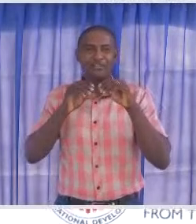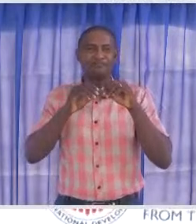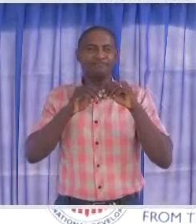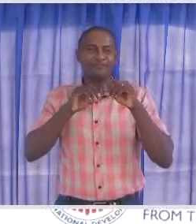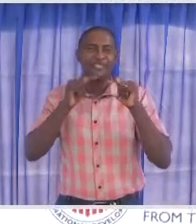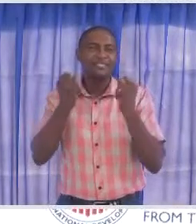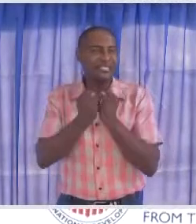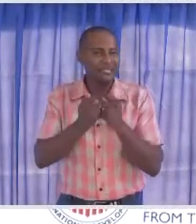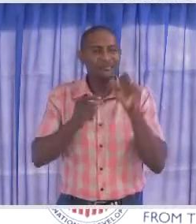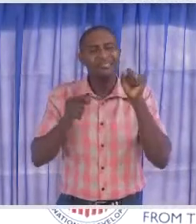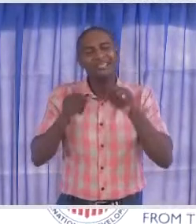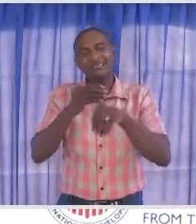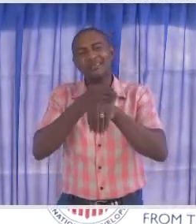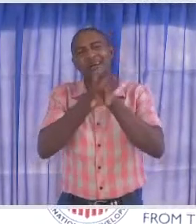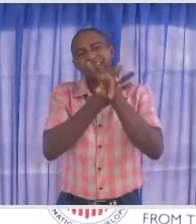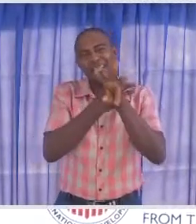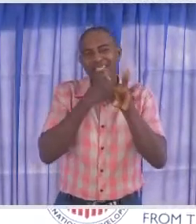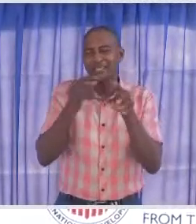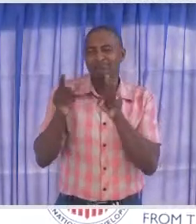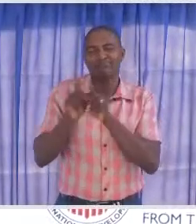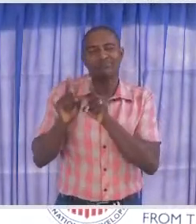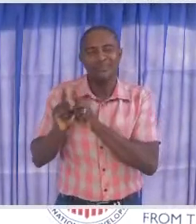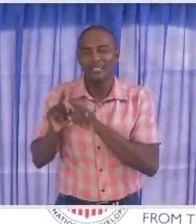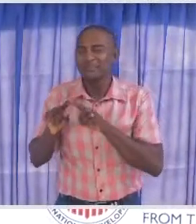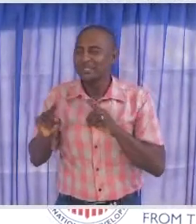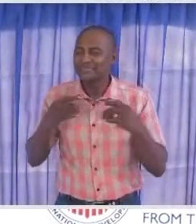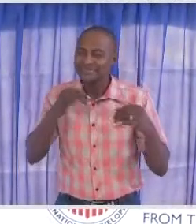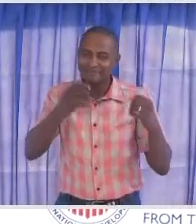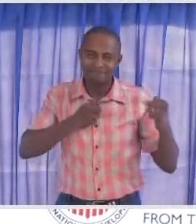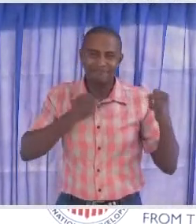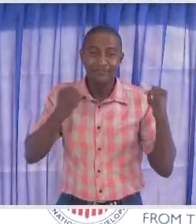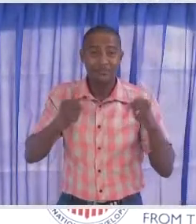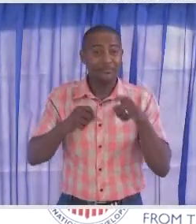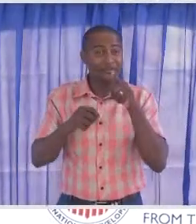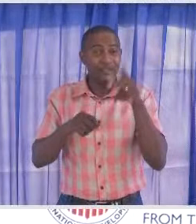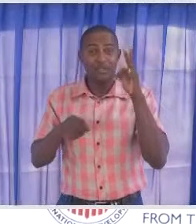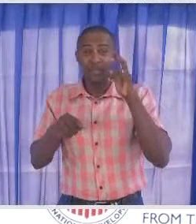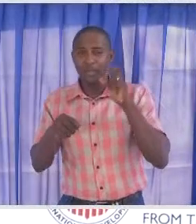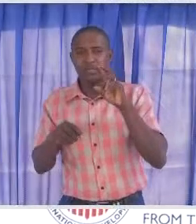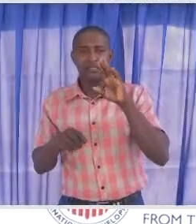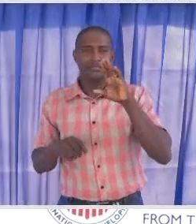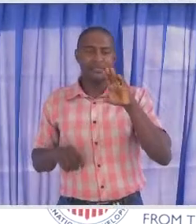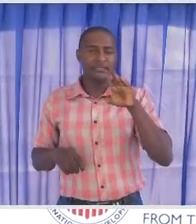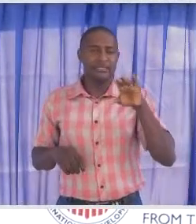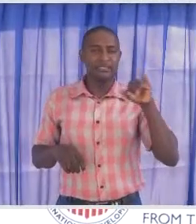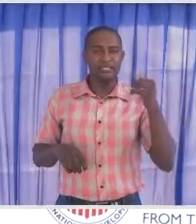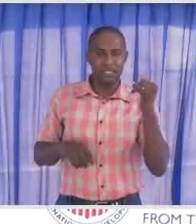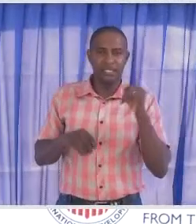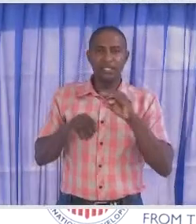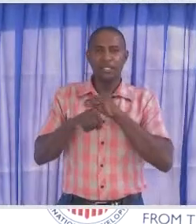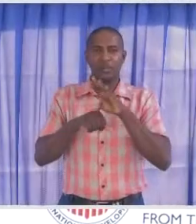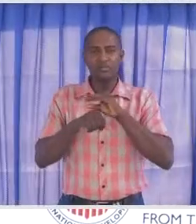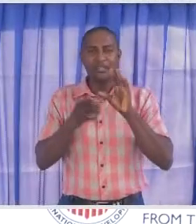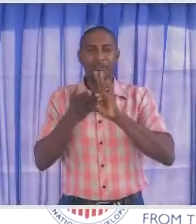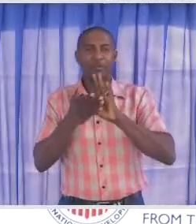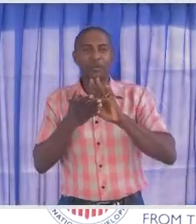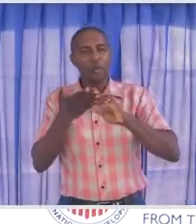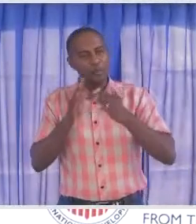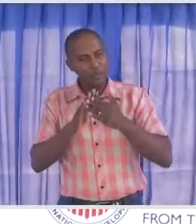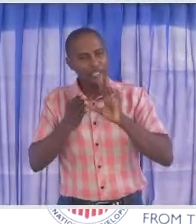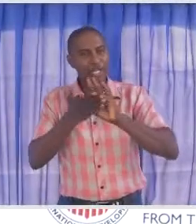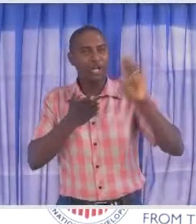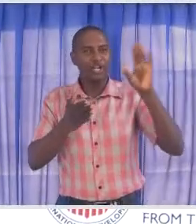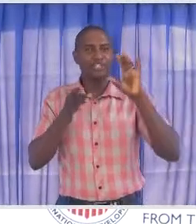able to be together. So you heard us mention CCCJ, that's the Council of Community Colleges of Jamaica. And